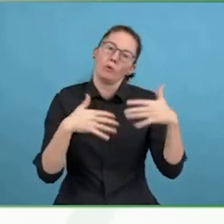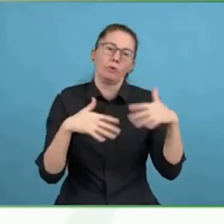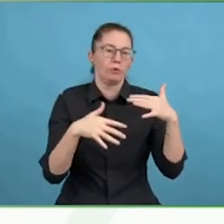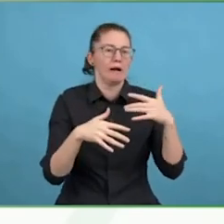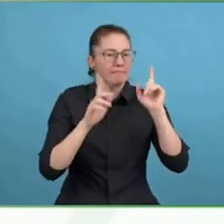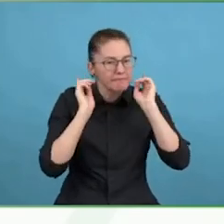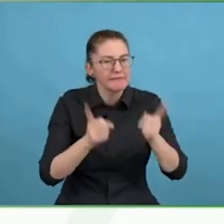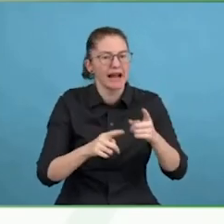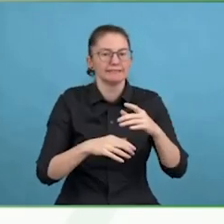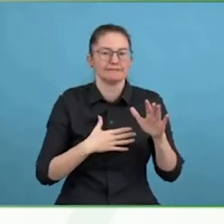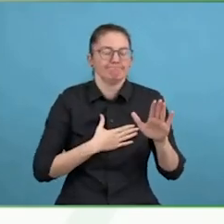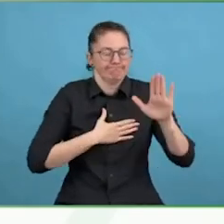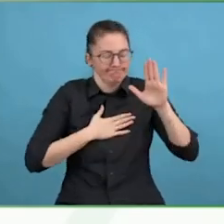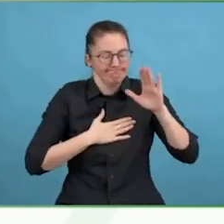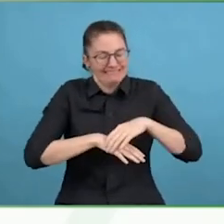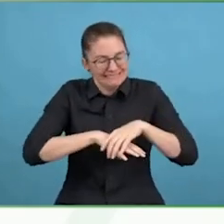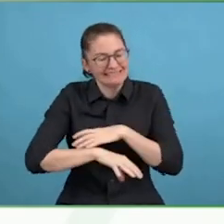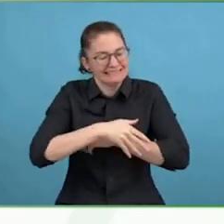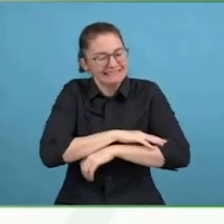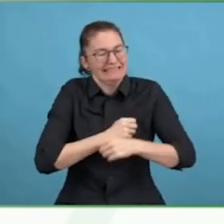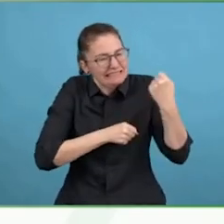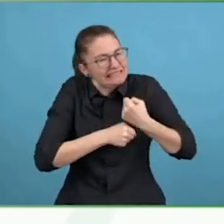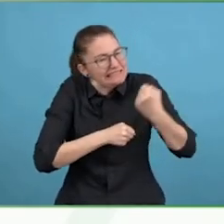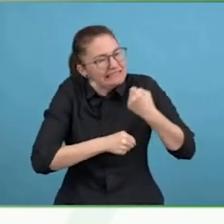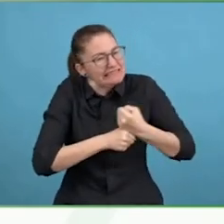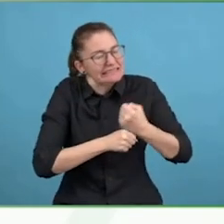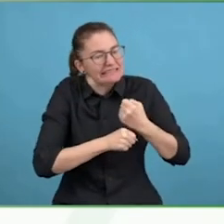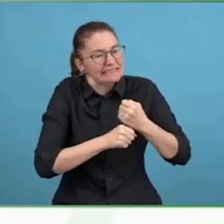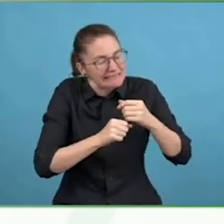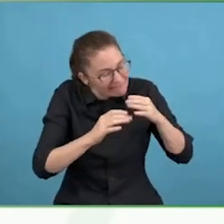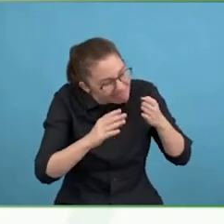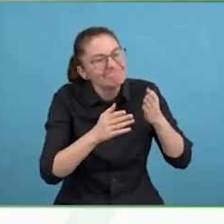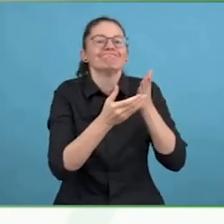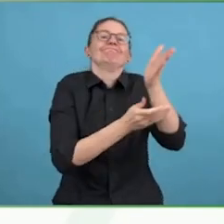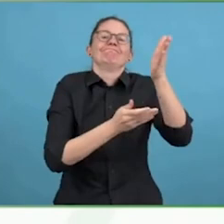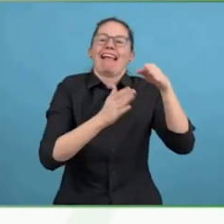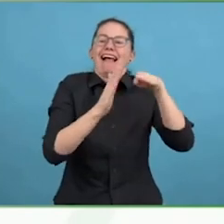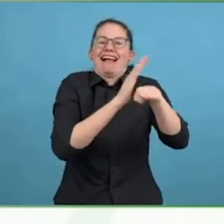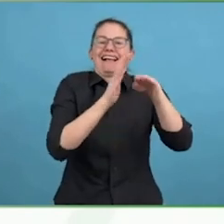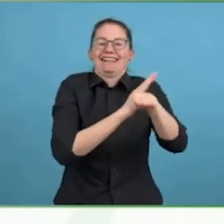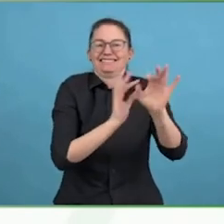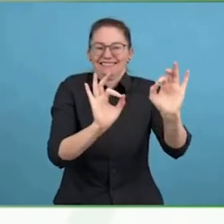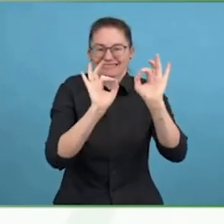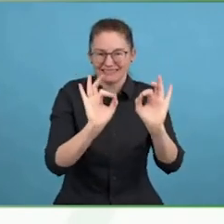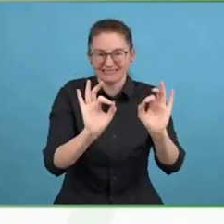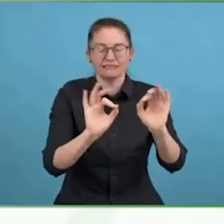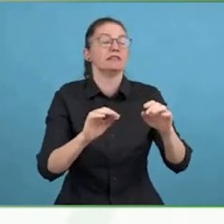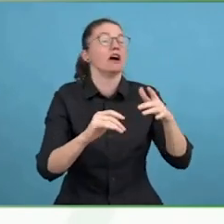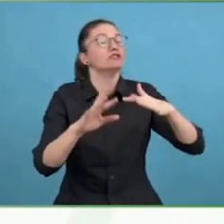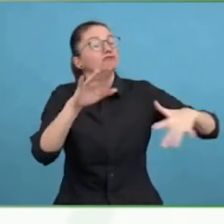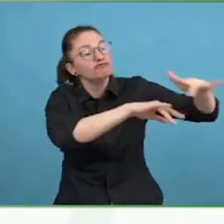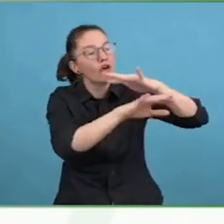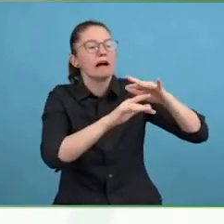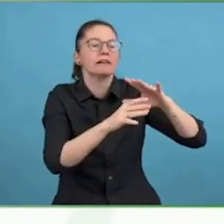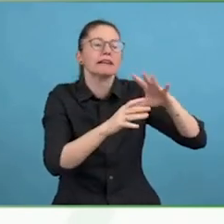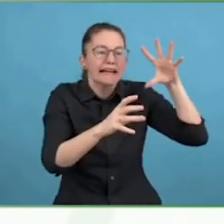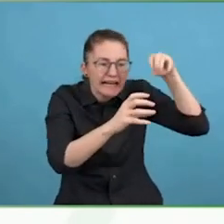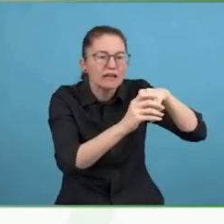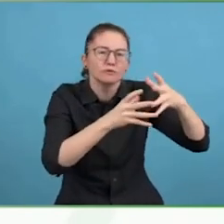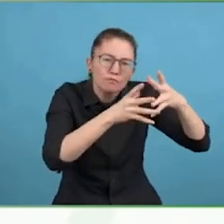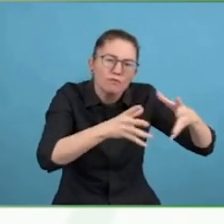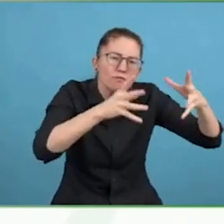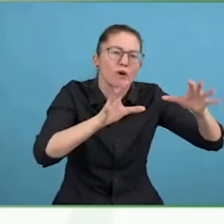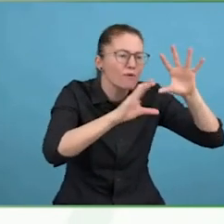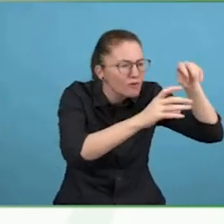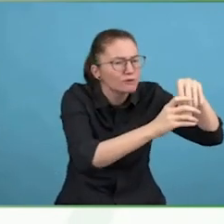collaboration, determination, and continuous efforts. It is a path full of physical